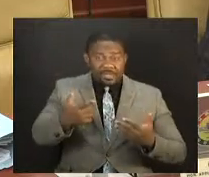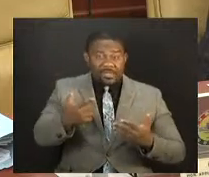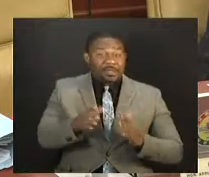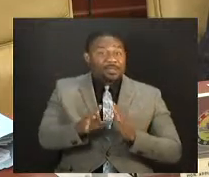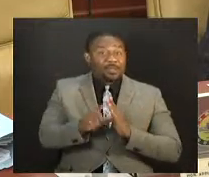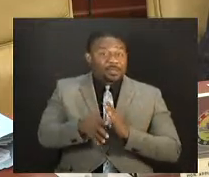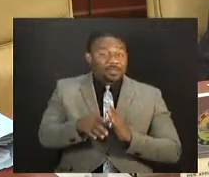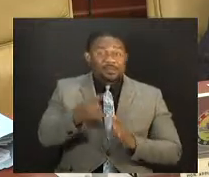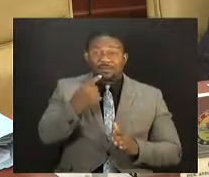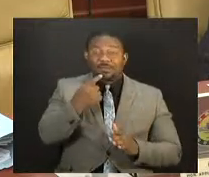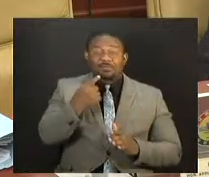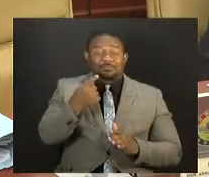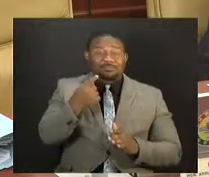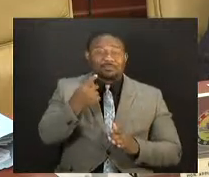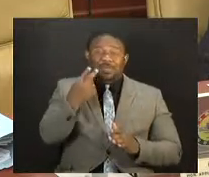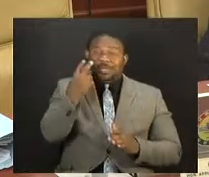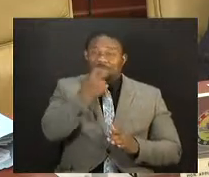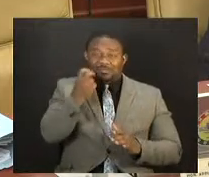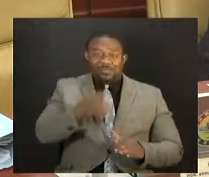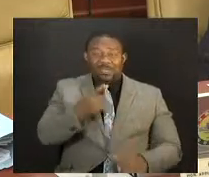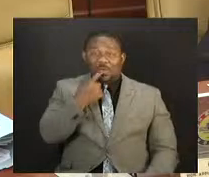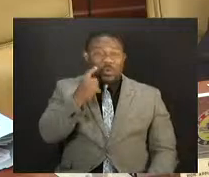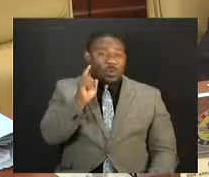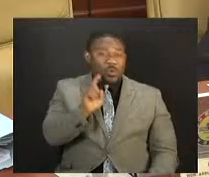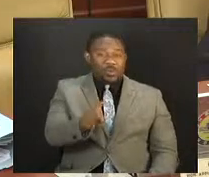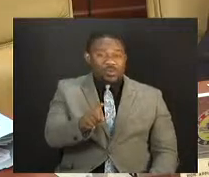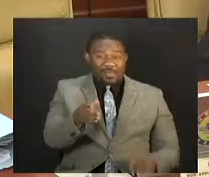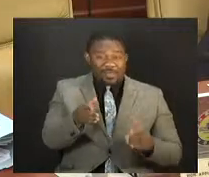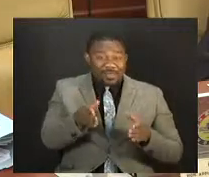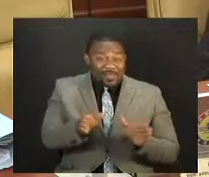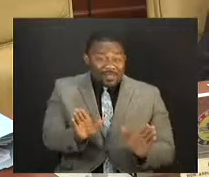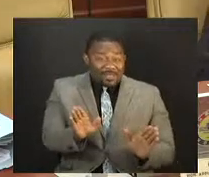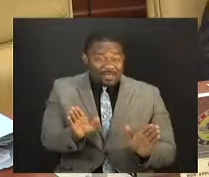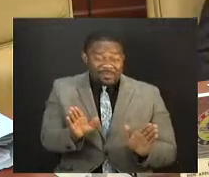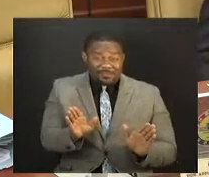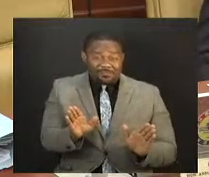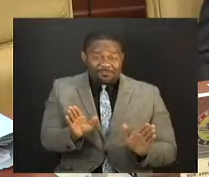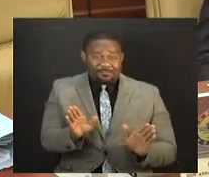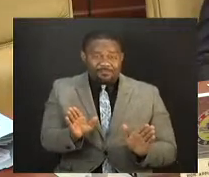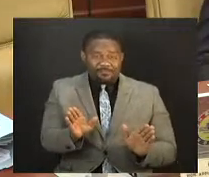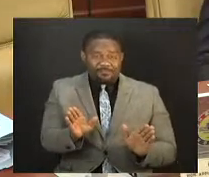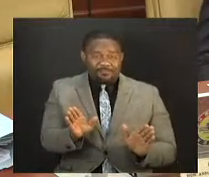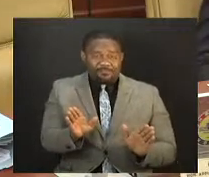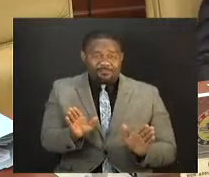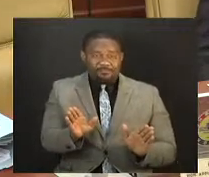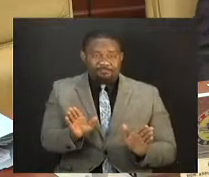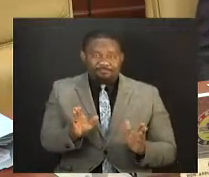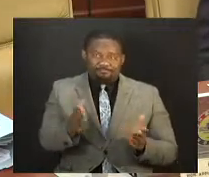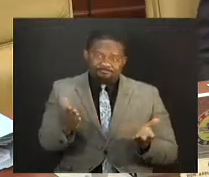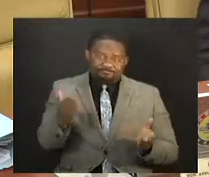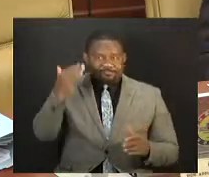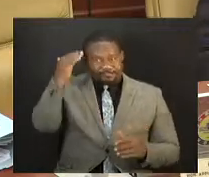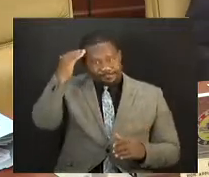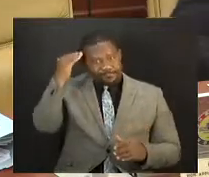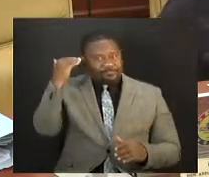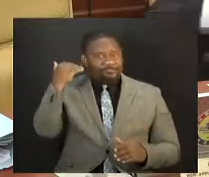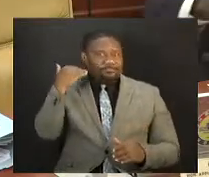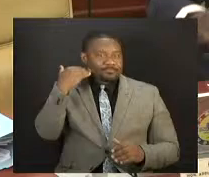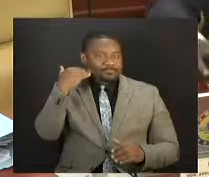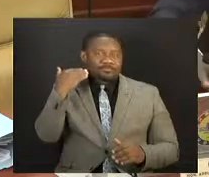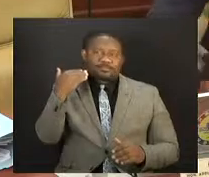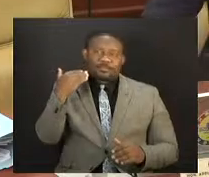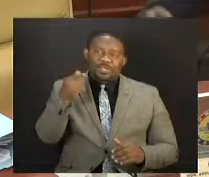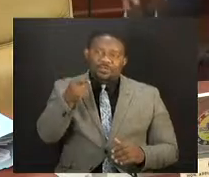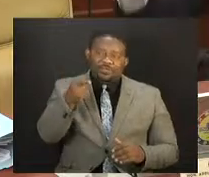directives which would then pave way for a head of an institution, a constitutional